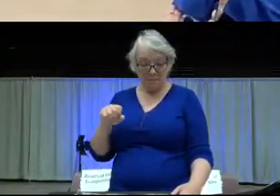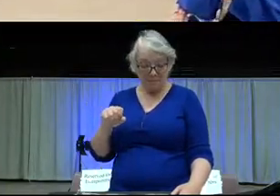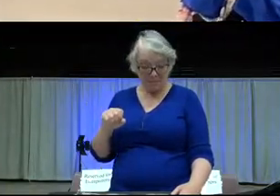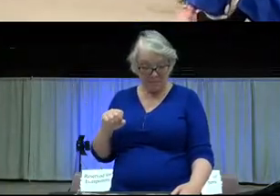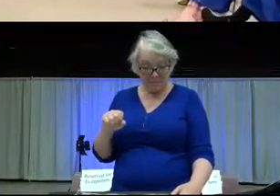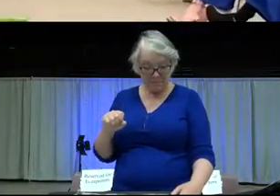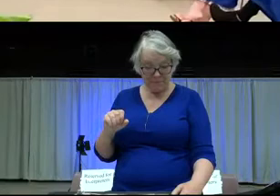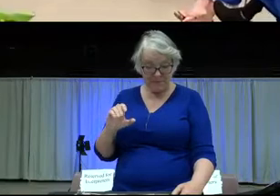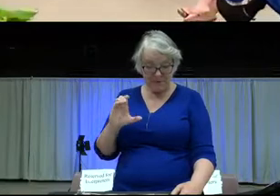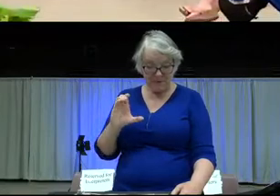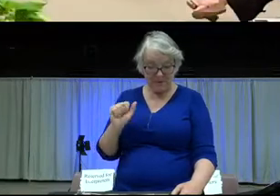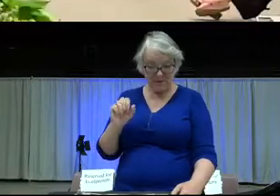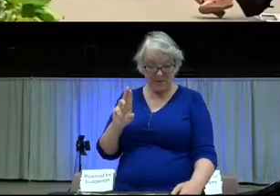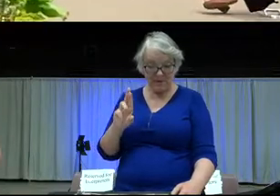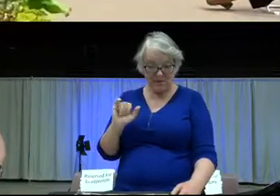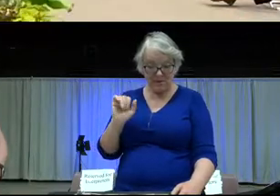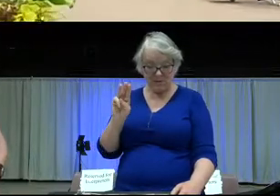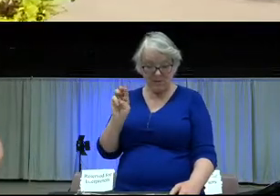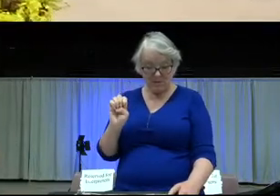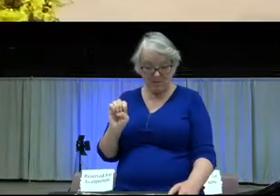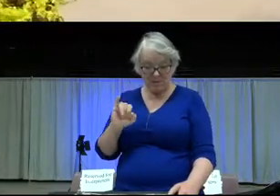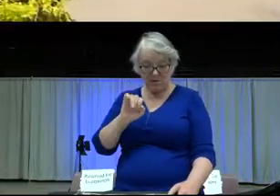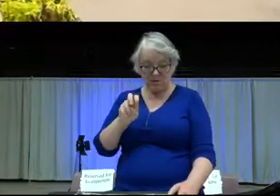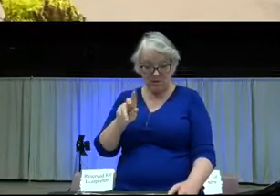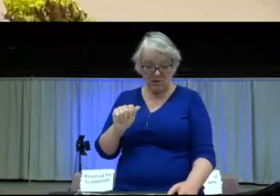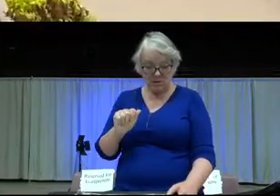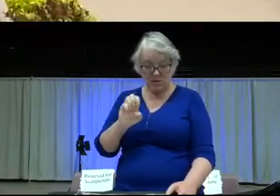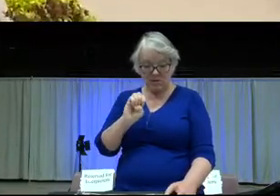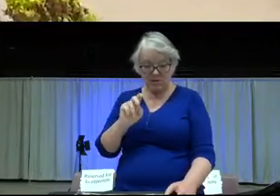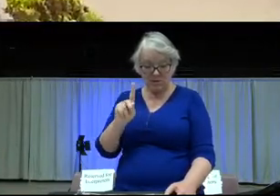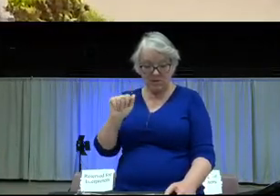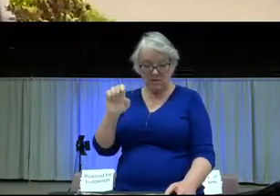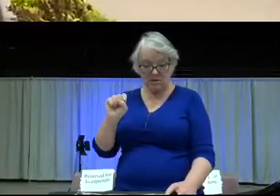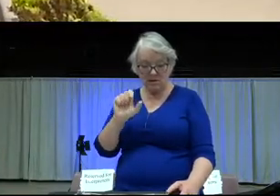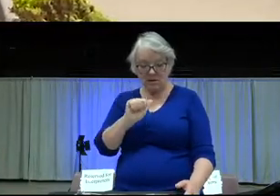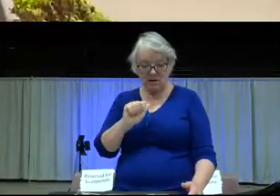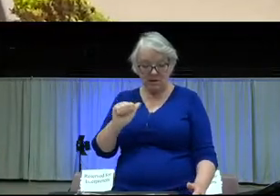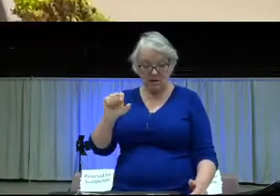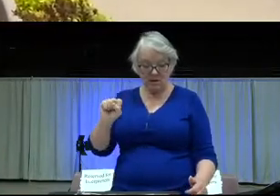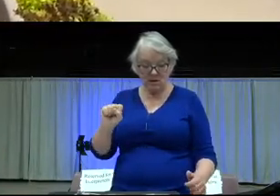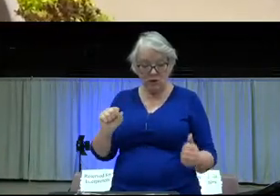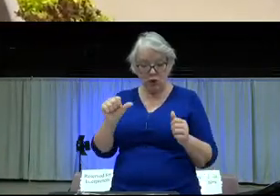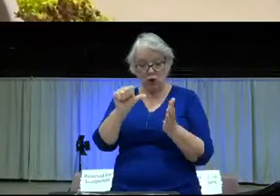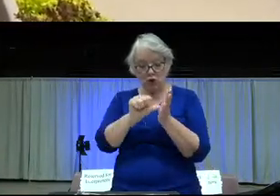Karami Jana Eakins, Associate of Applied Science, Surgical Technology, Honors.